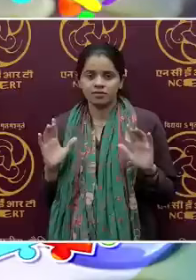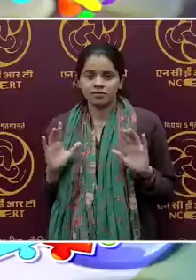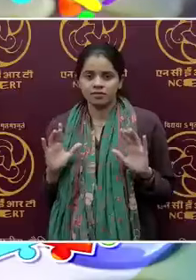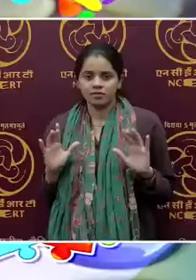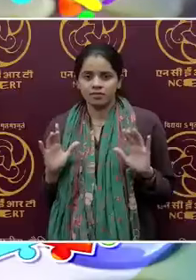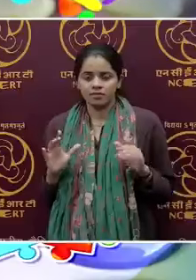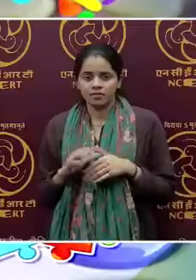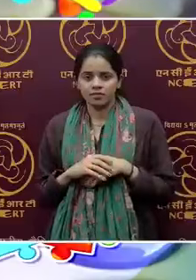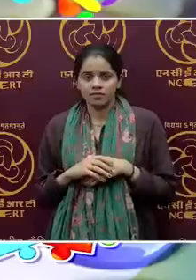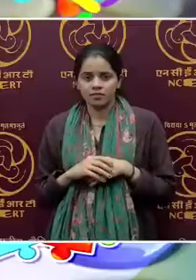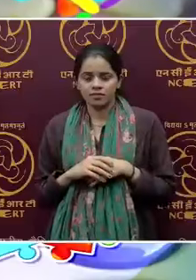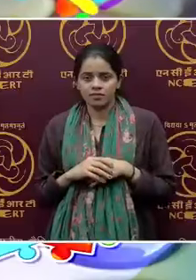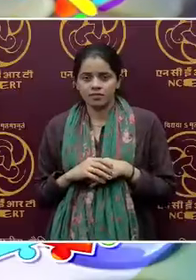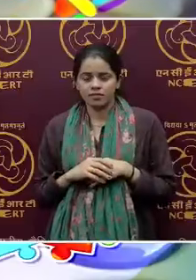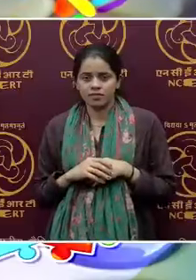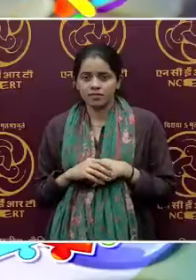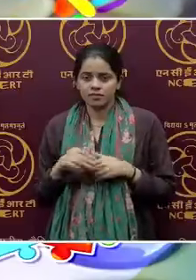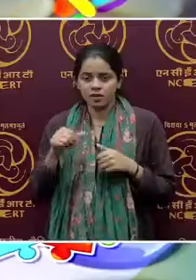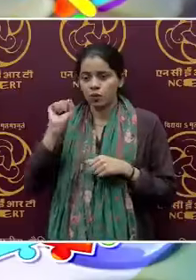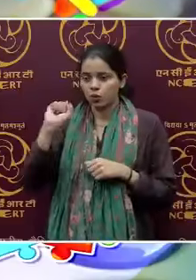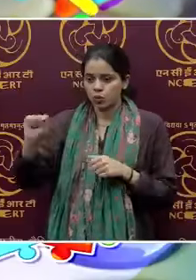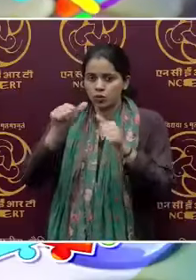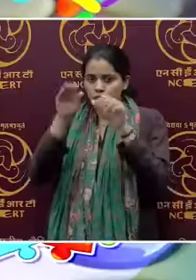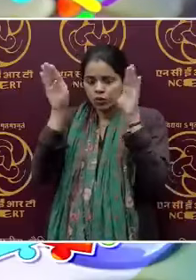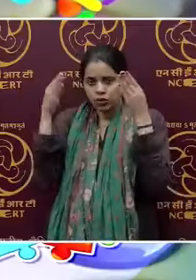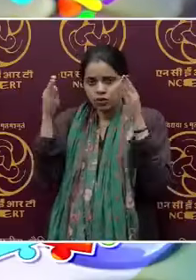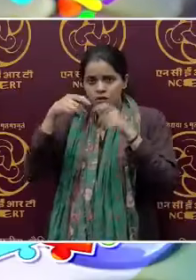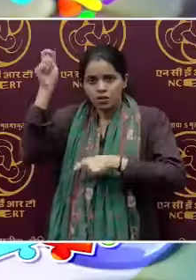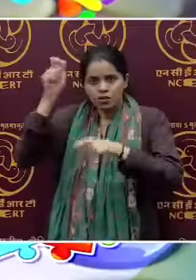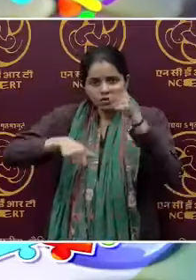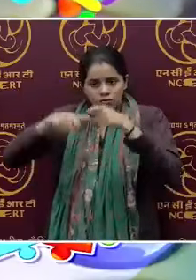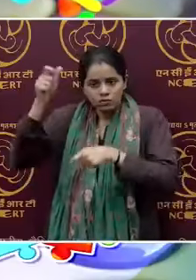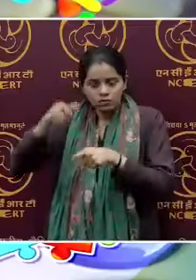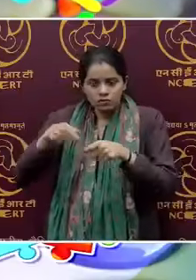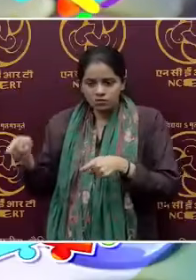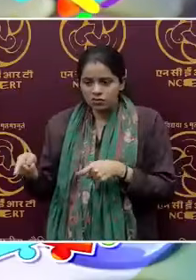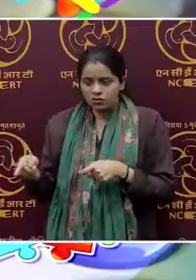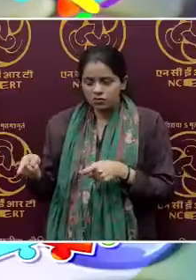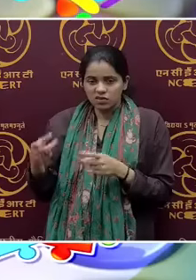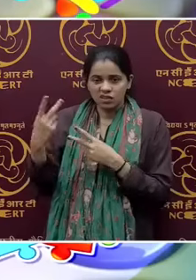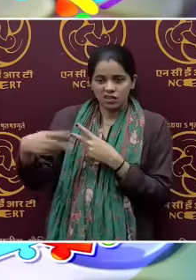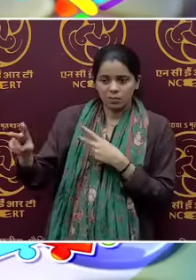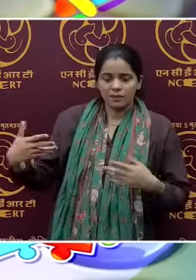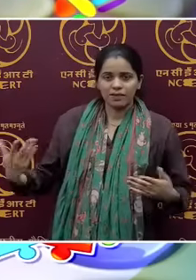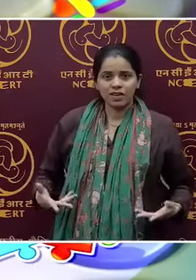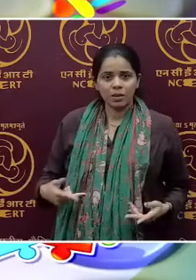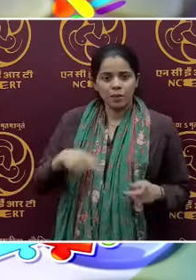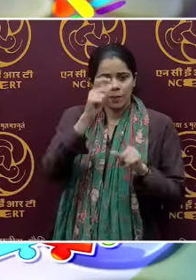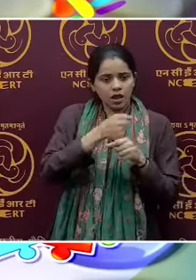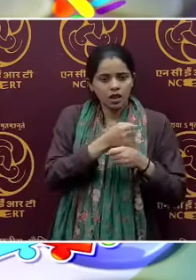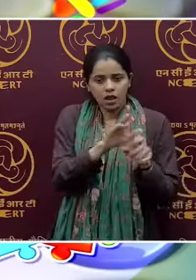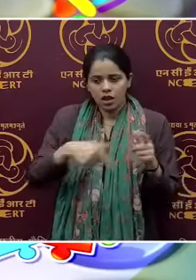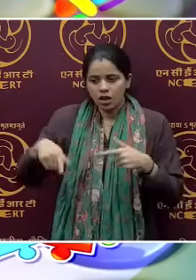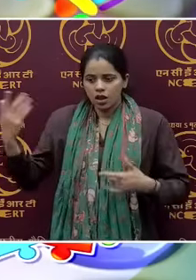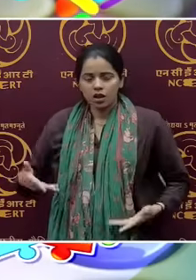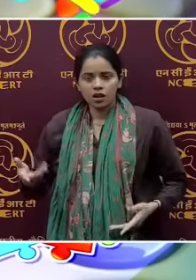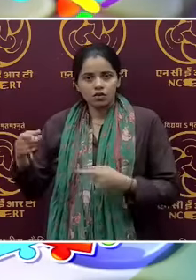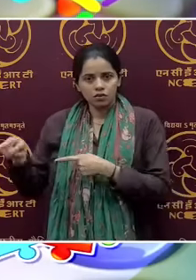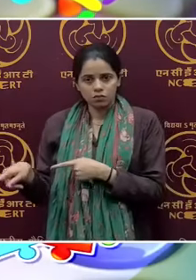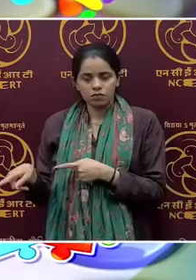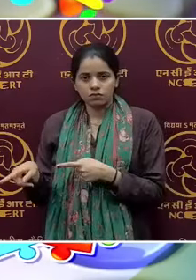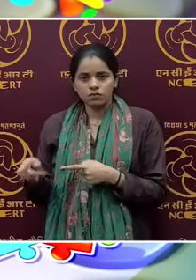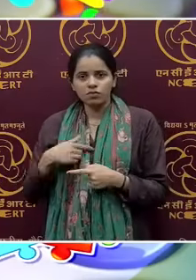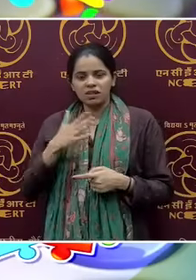Because they're Chalega that you're autistic, people will start treating you differently. Right. So they mask to